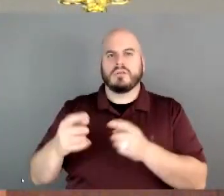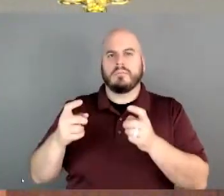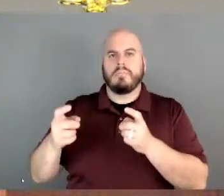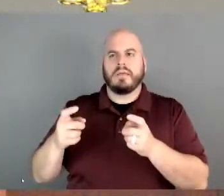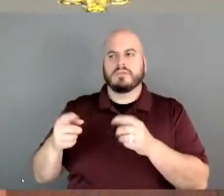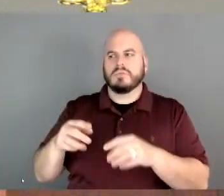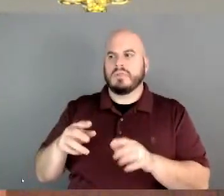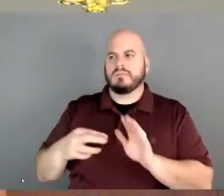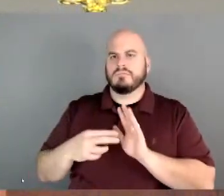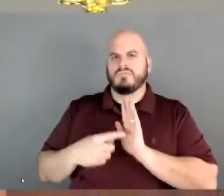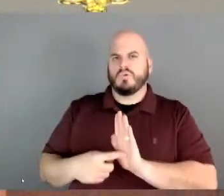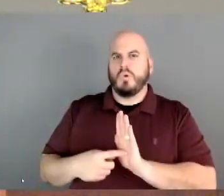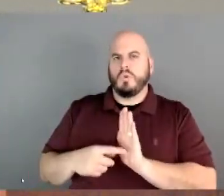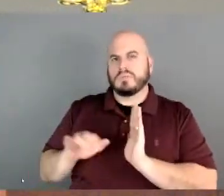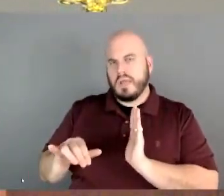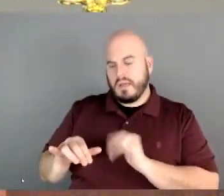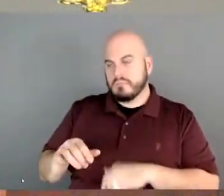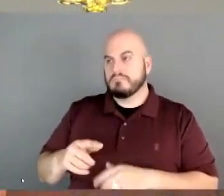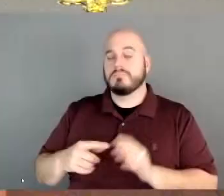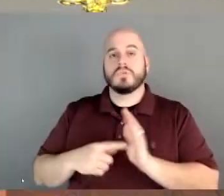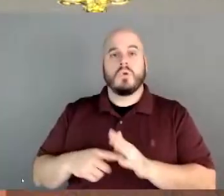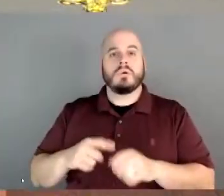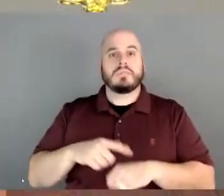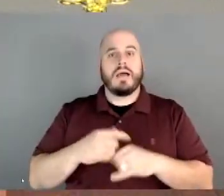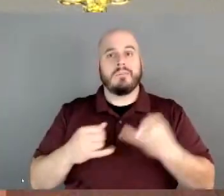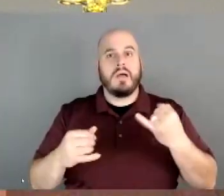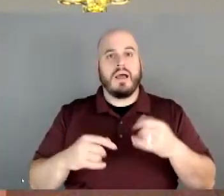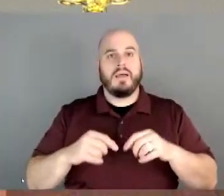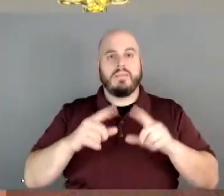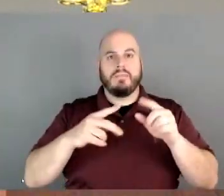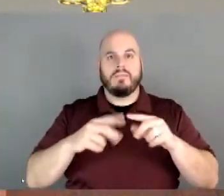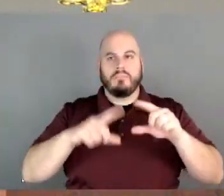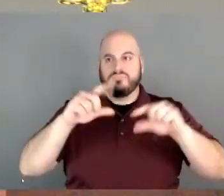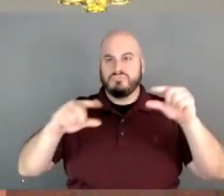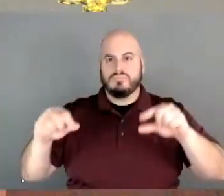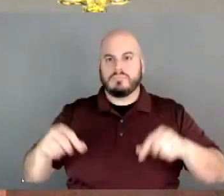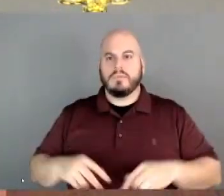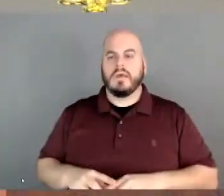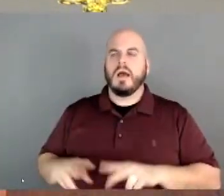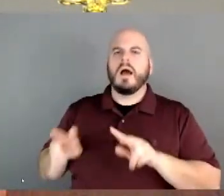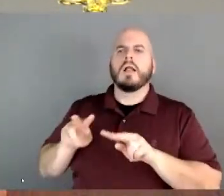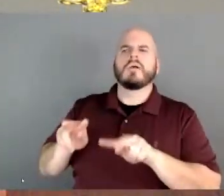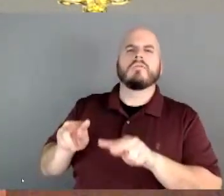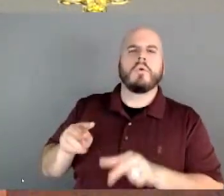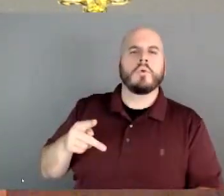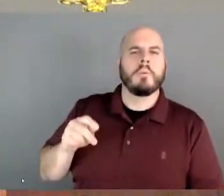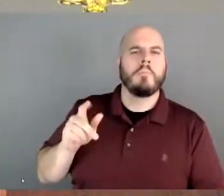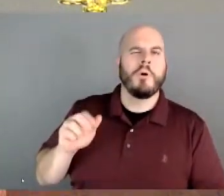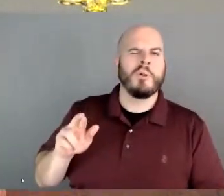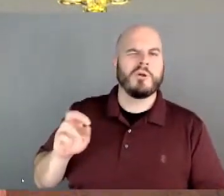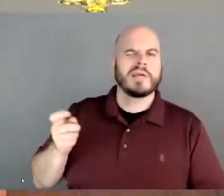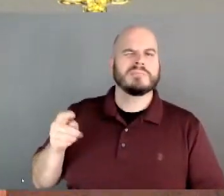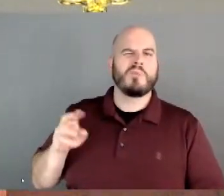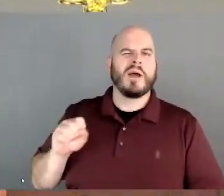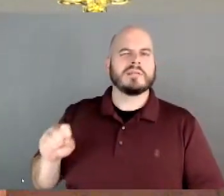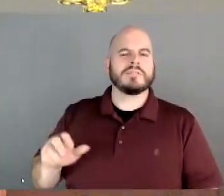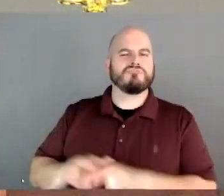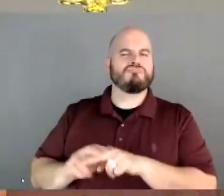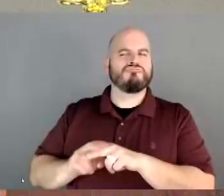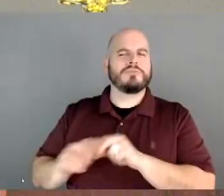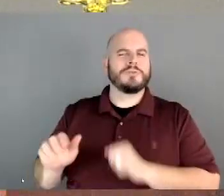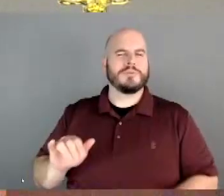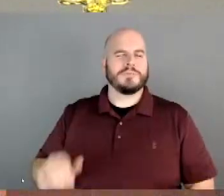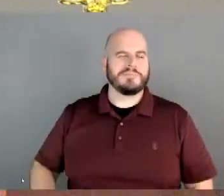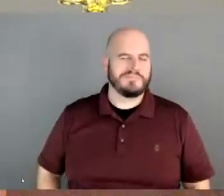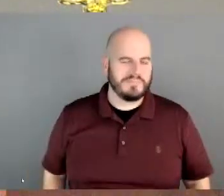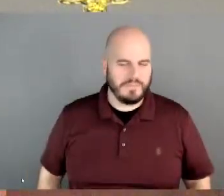in that timeline and that view is great. Looking forward to the Polar Express too. This sounds like fun. The one question I have, and I